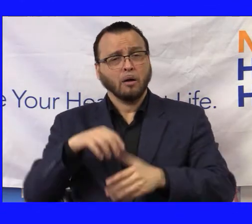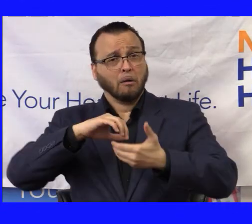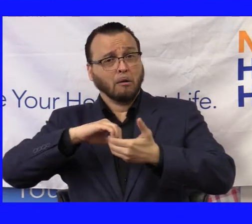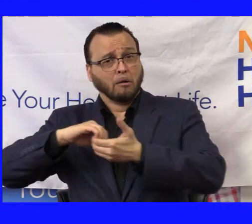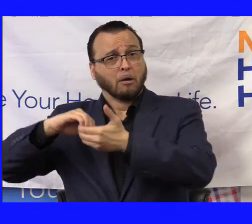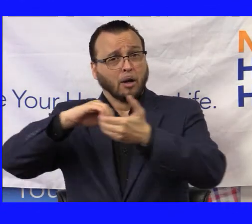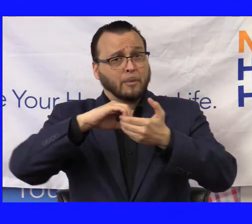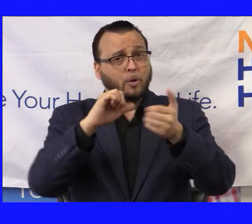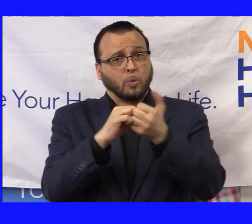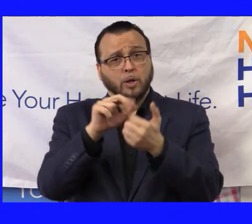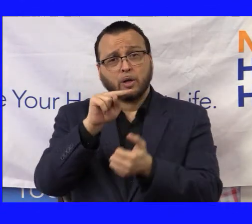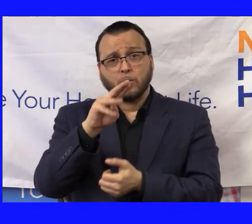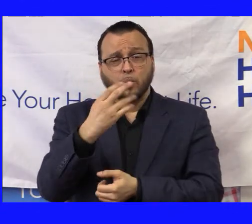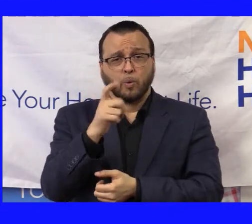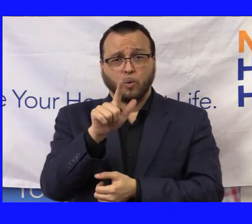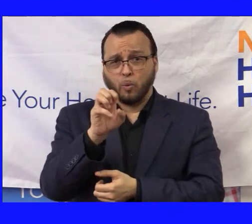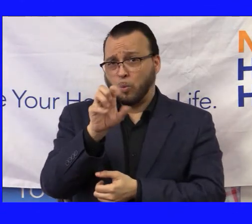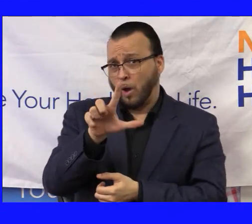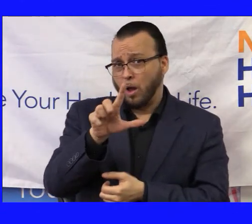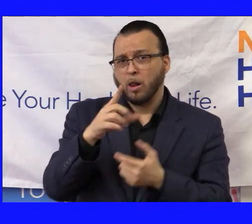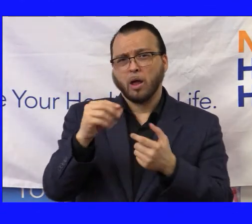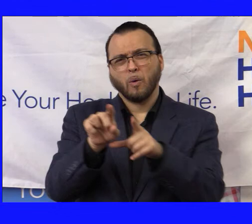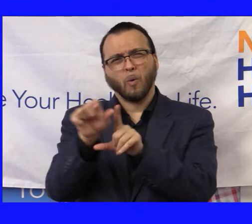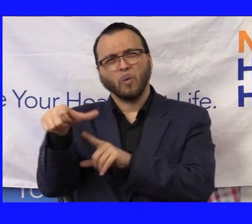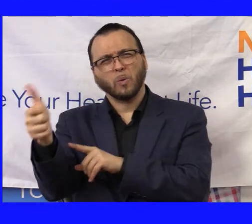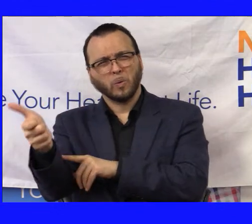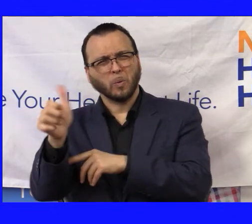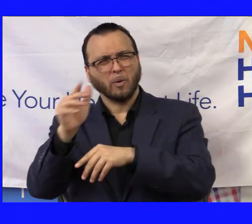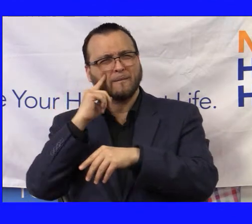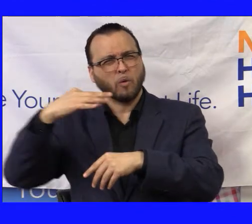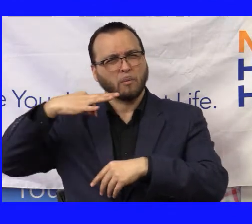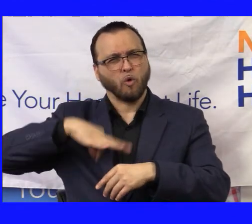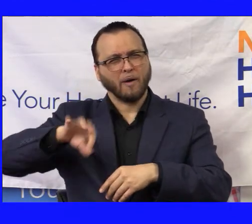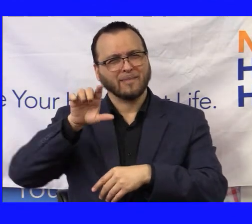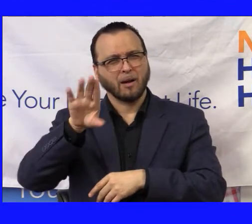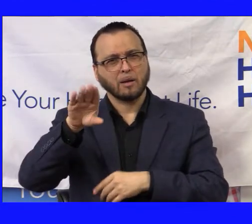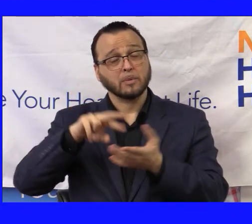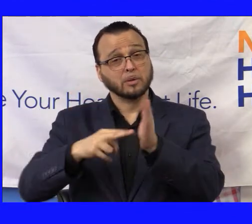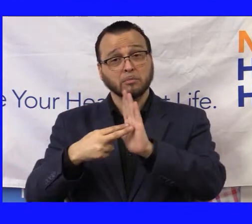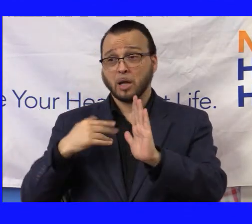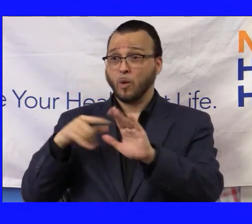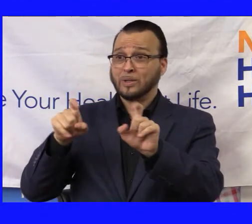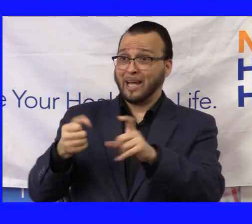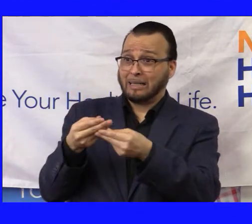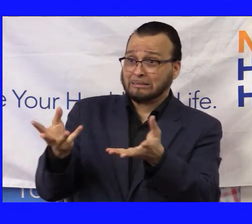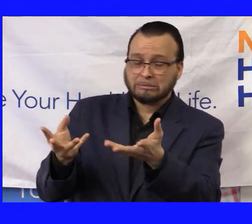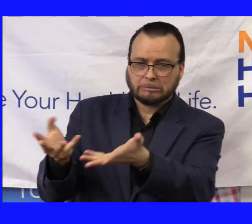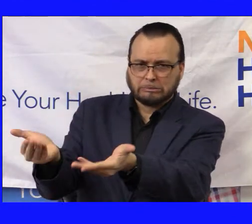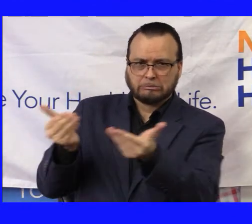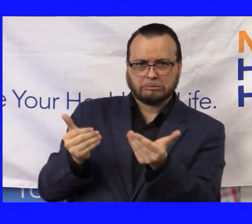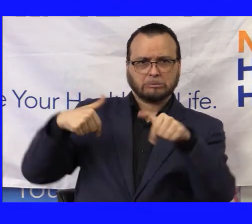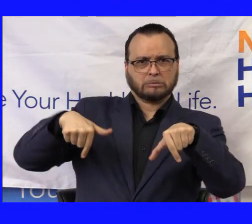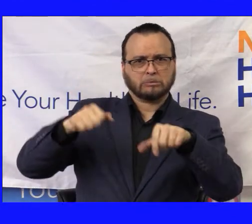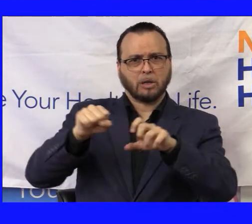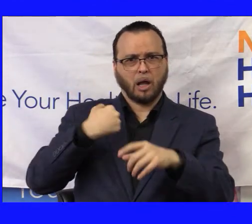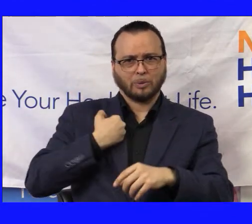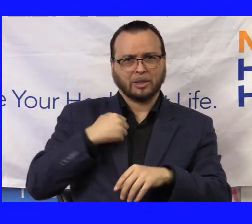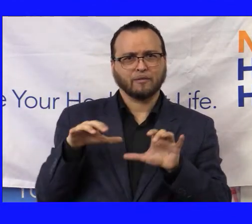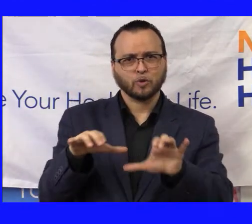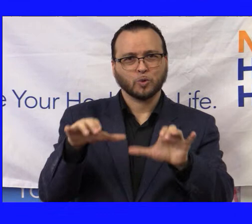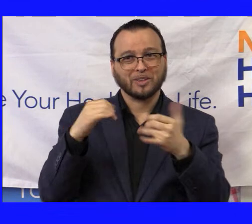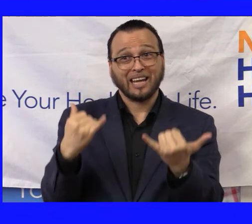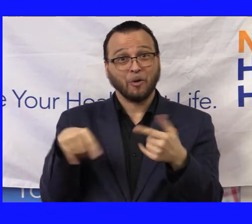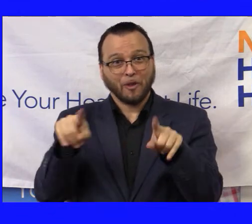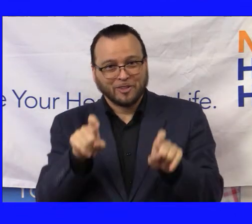Collaborating with Northwell initially in commercial labs so that we are now doing those tests ourselves to the point now we are testing